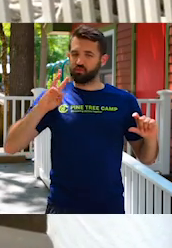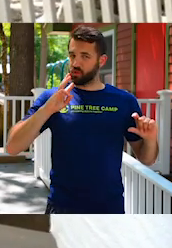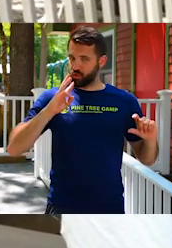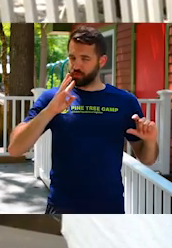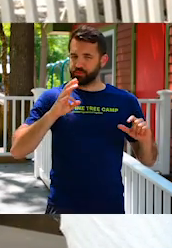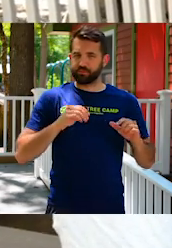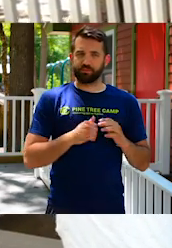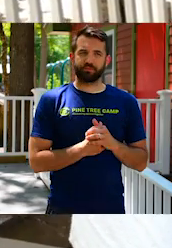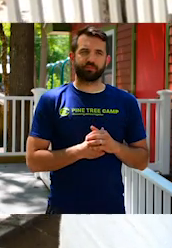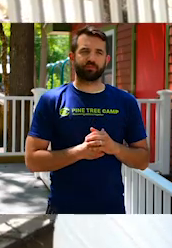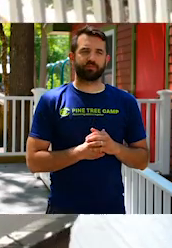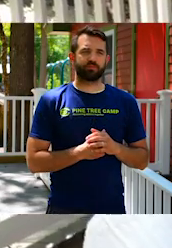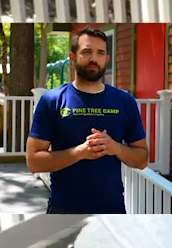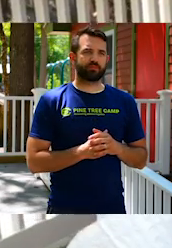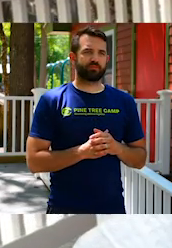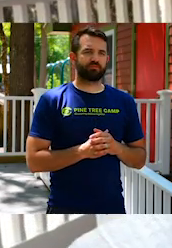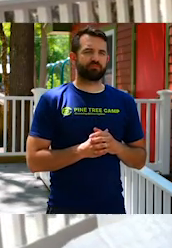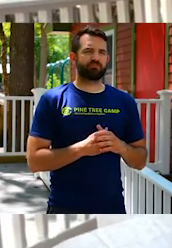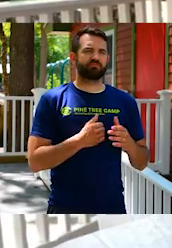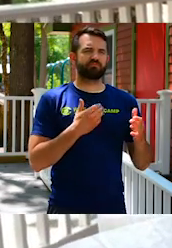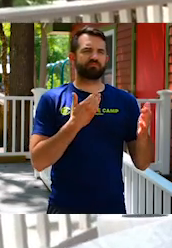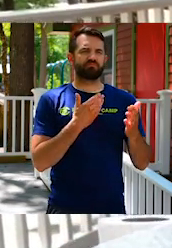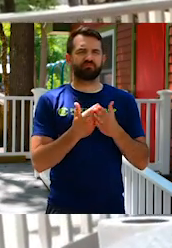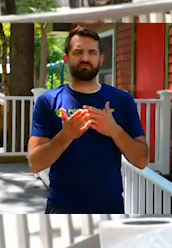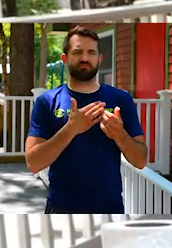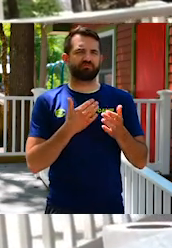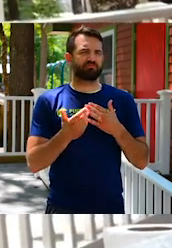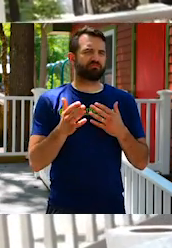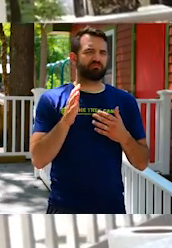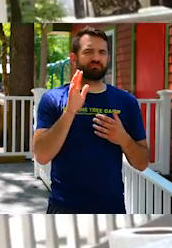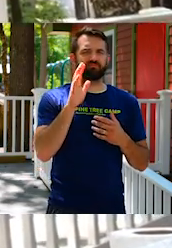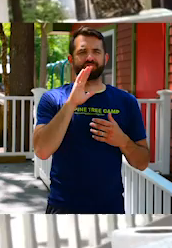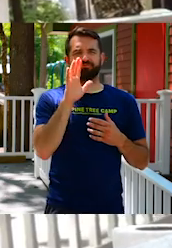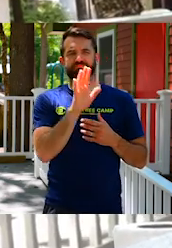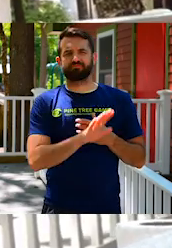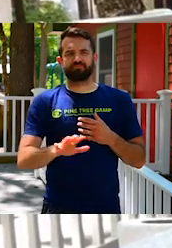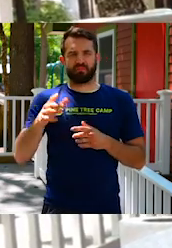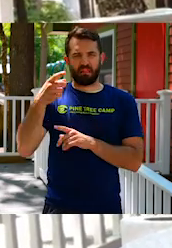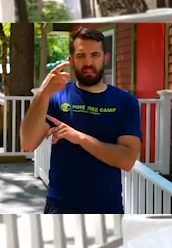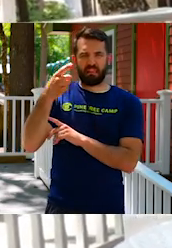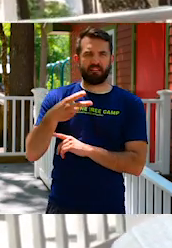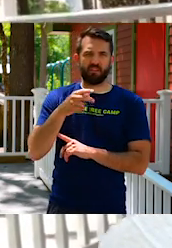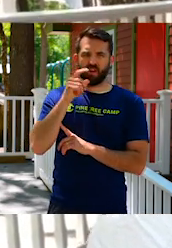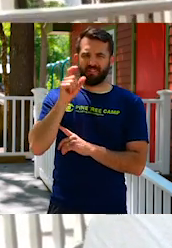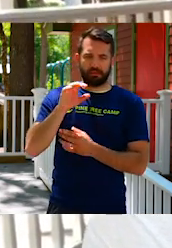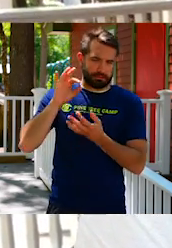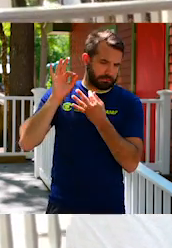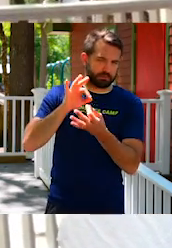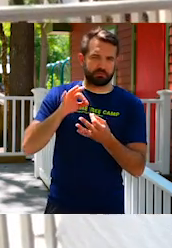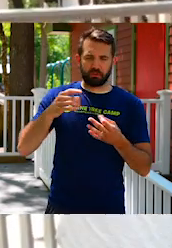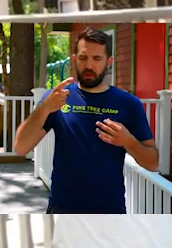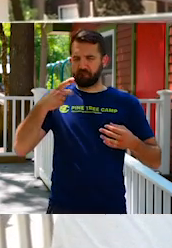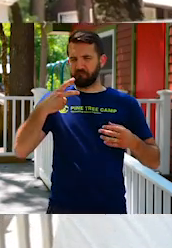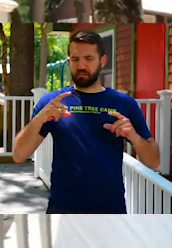It doesn't matter about how much water is in there as long as they're about the same.